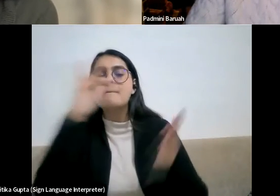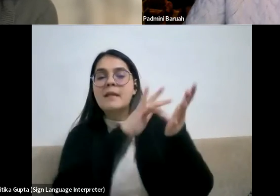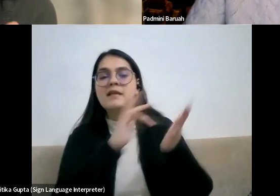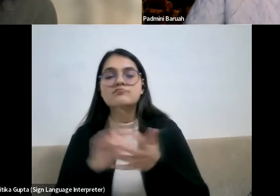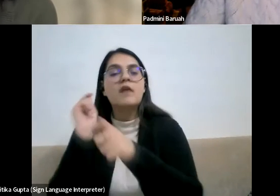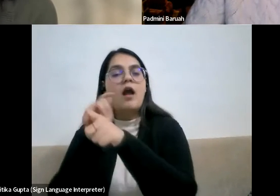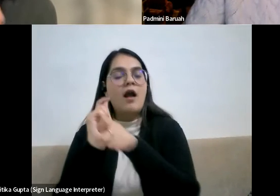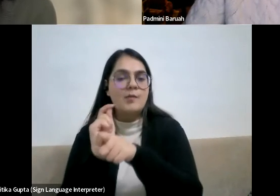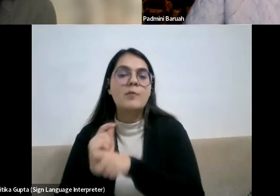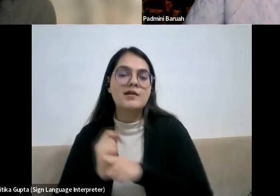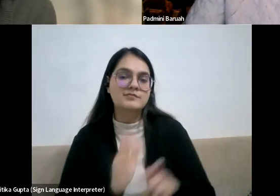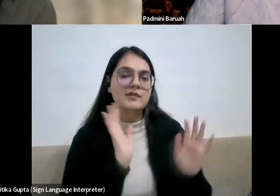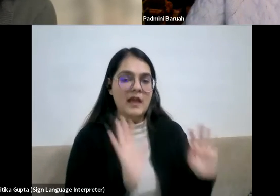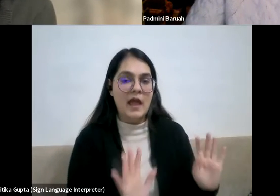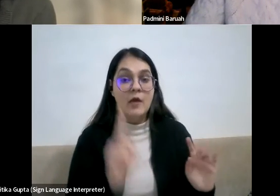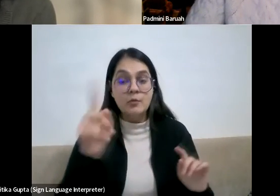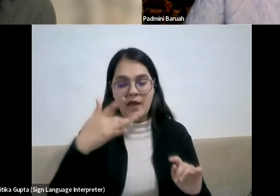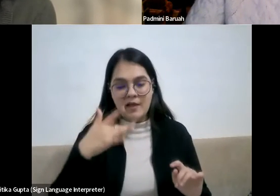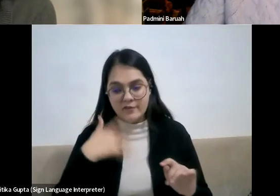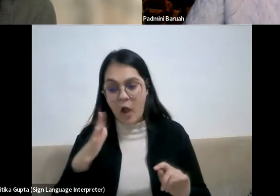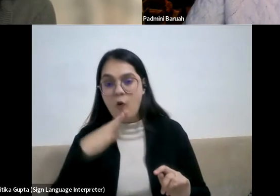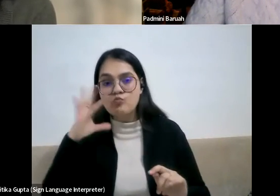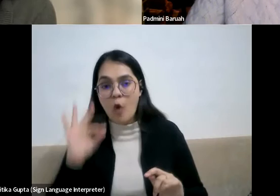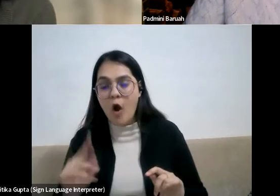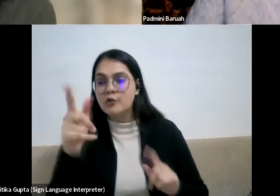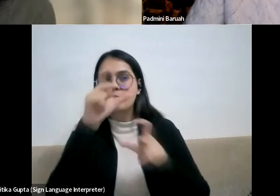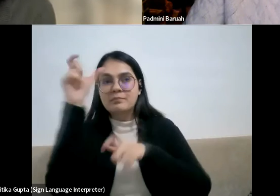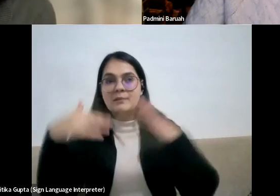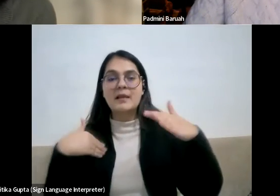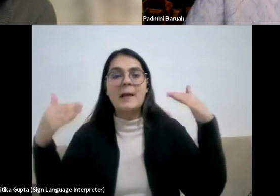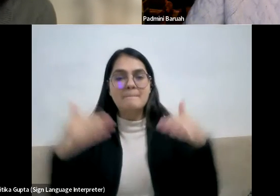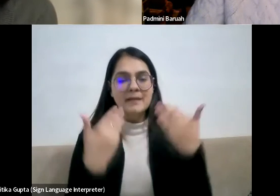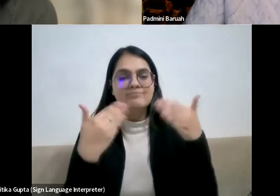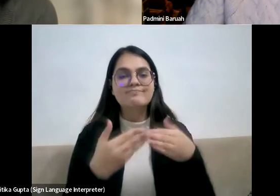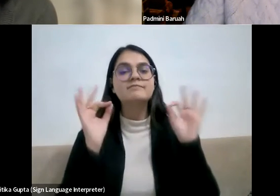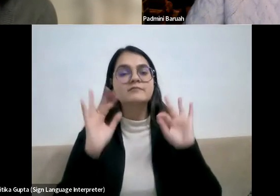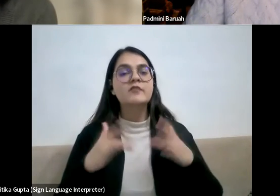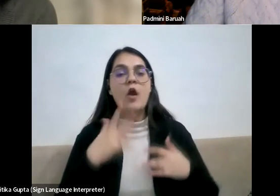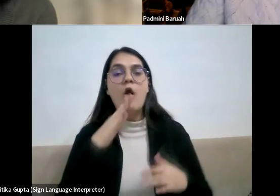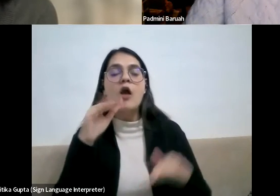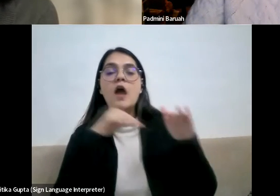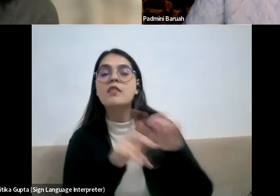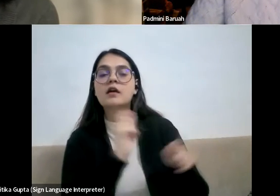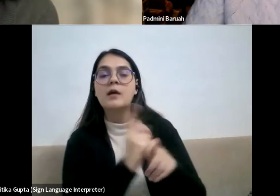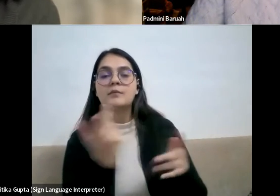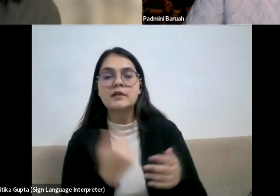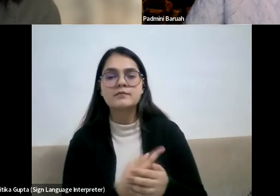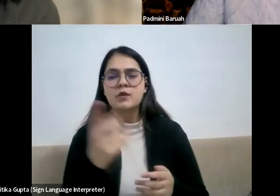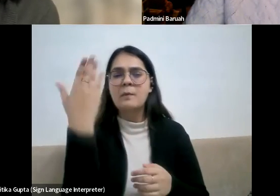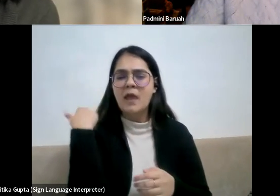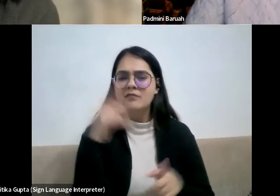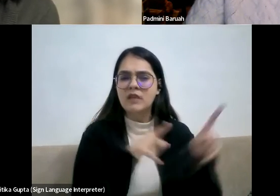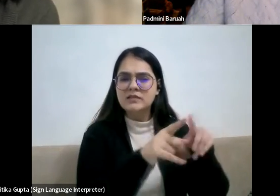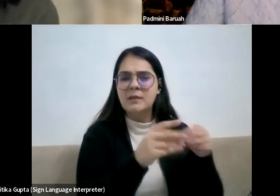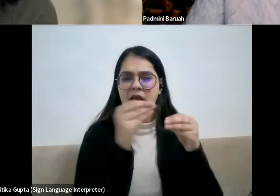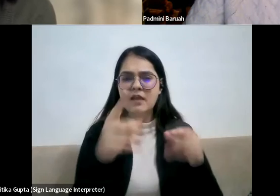always believe that that's where you actually find what's happening on the ground. But you mentioning the example, like, where the judge tells